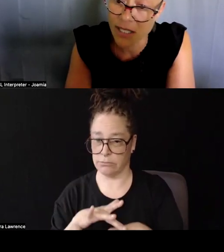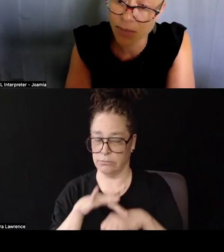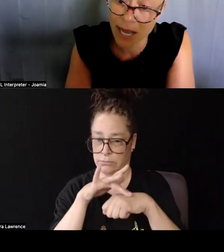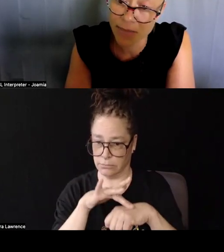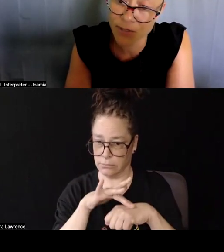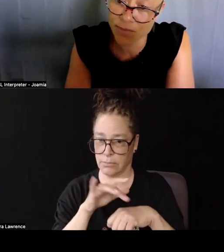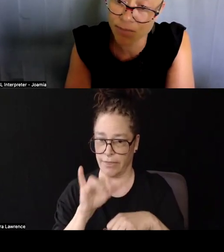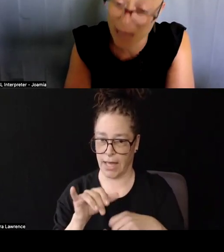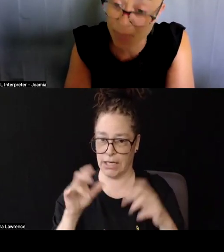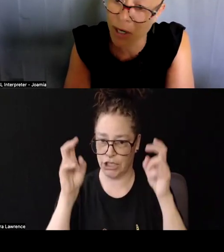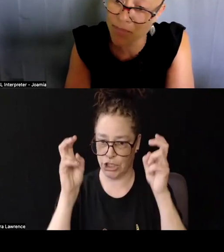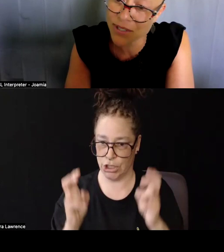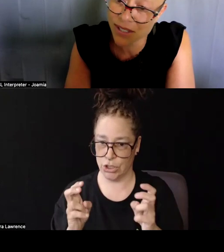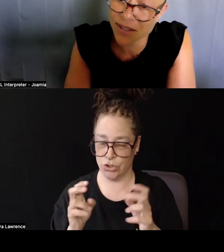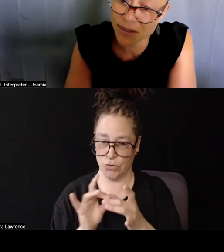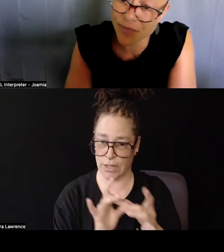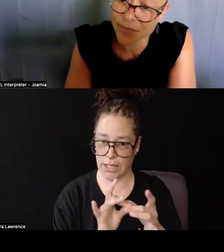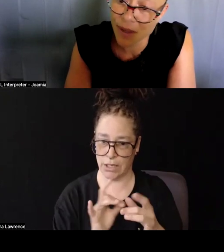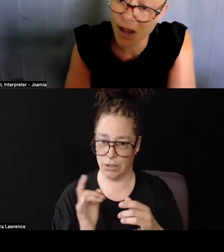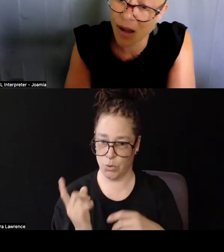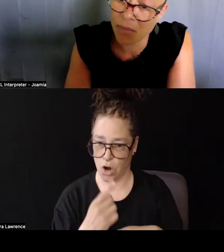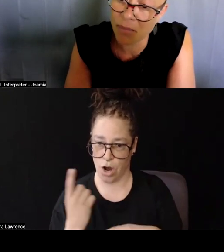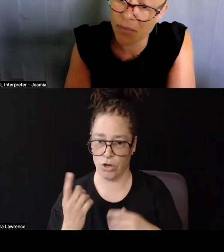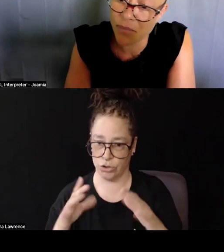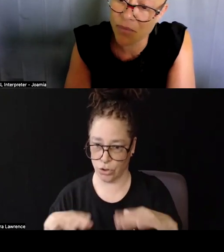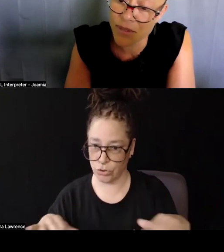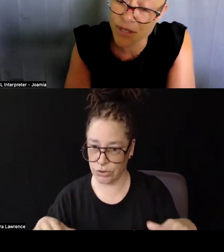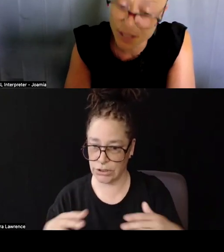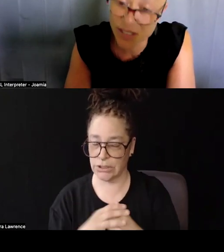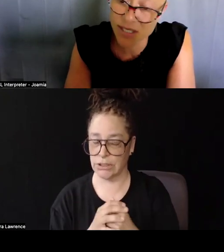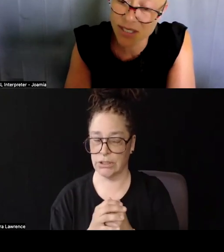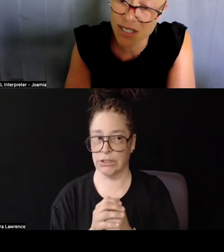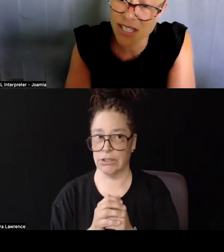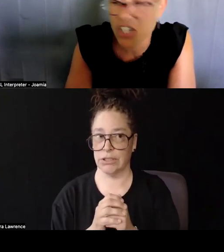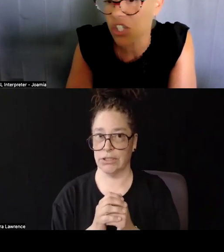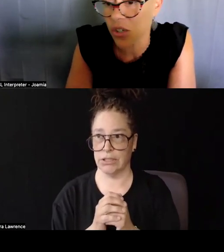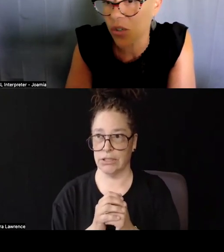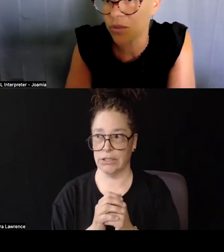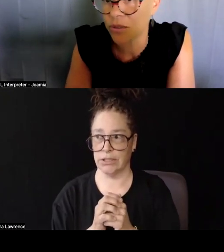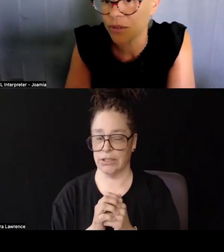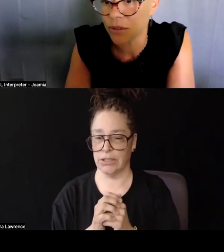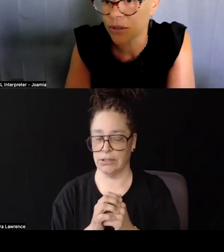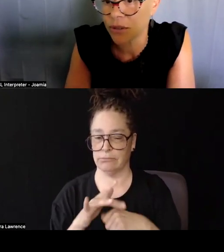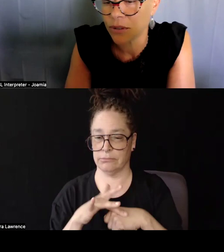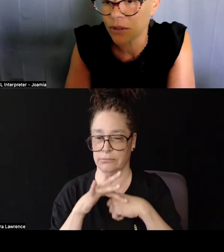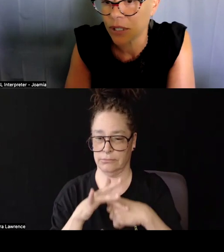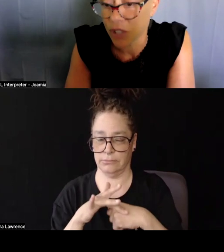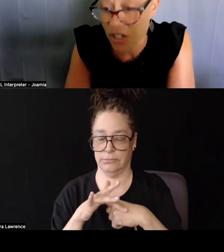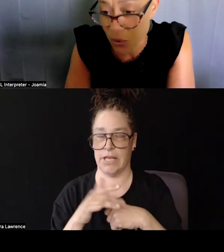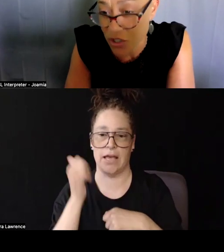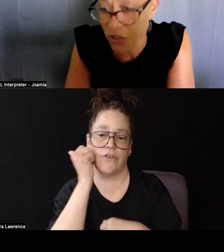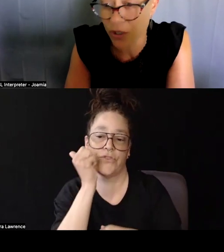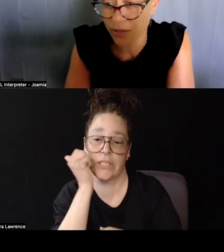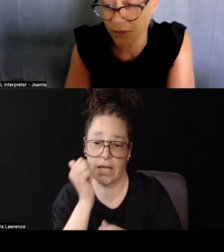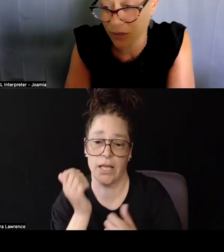Us as Black moms, um, this is an issue in